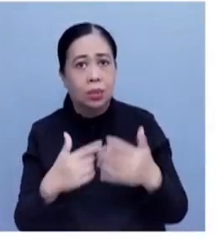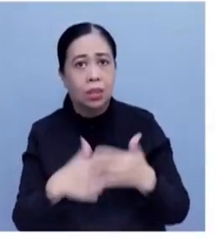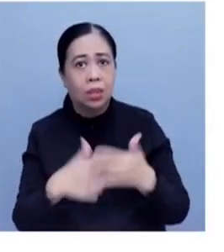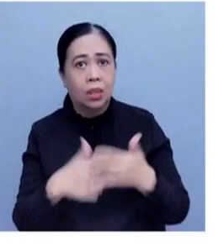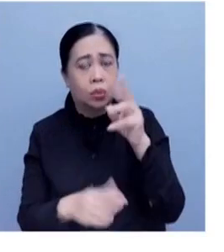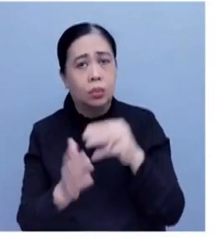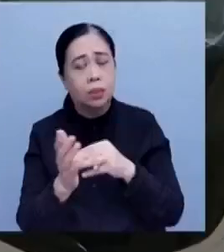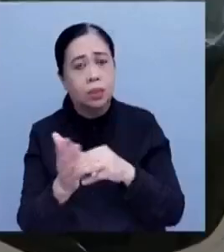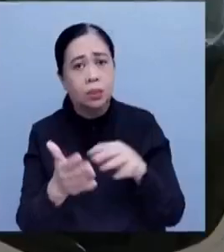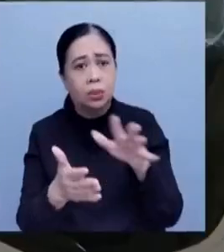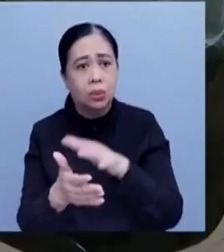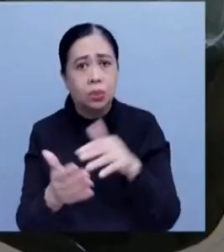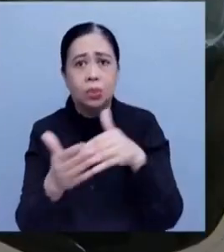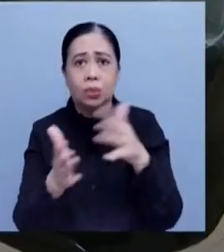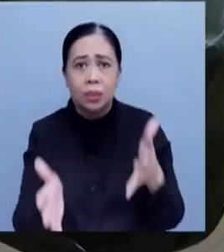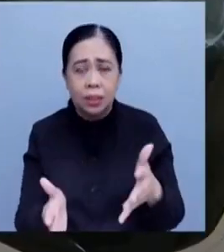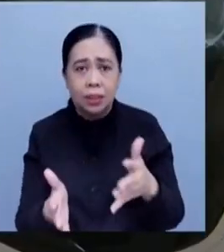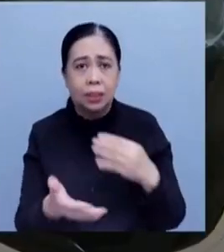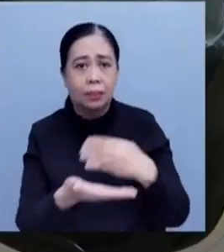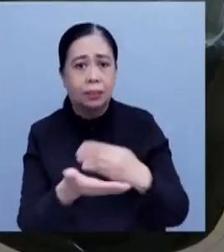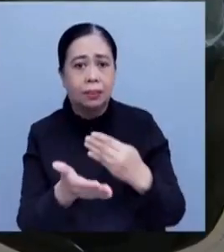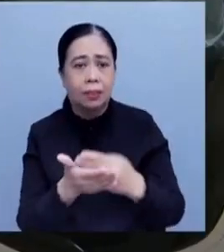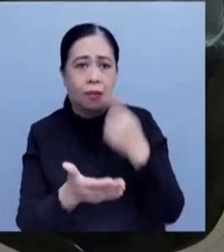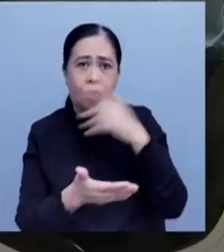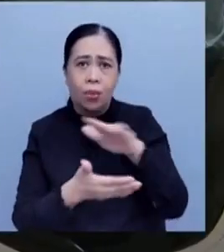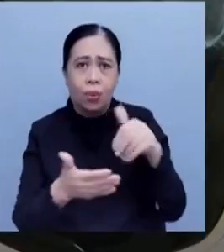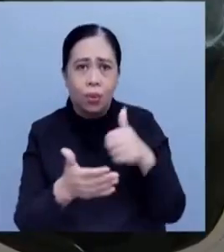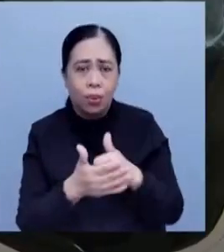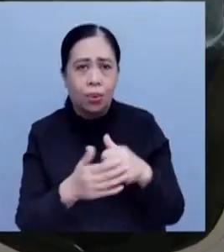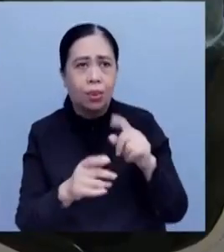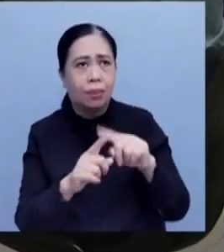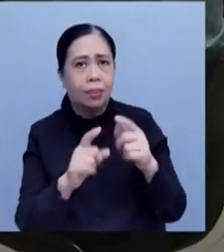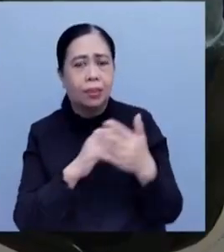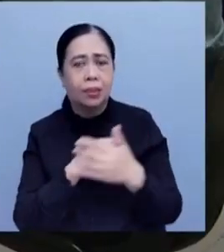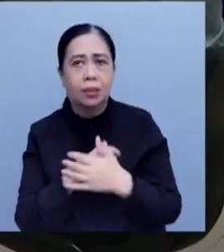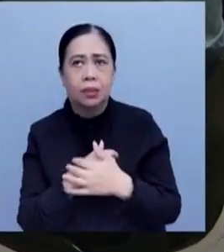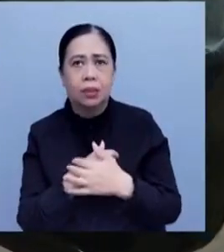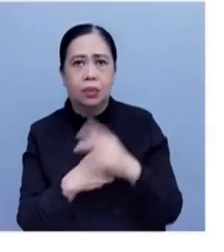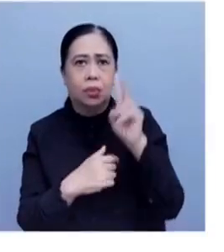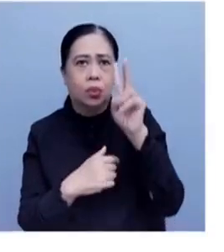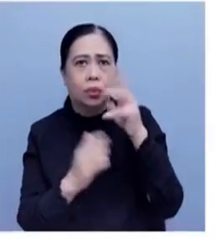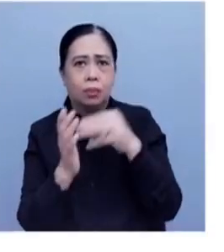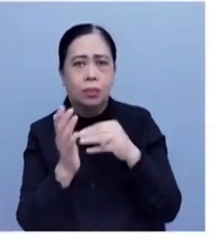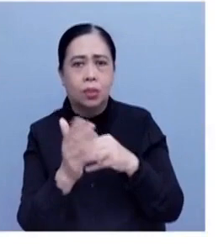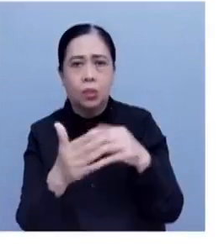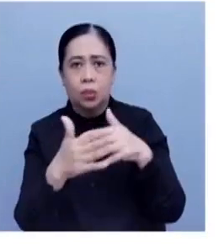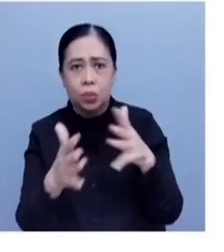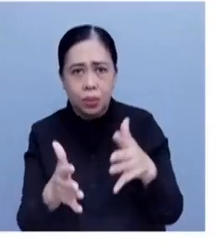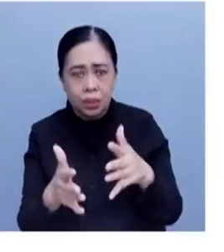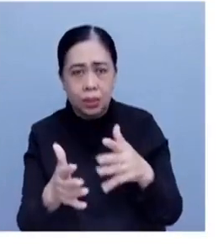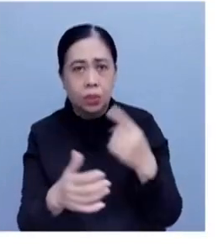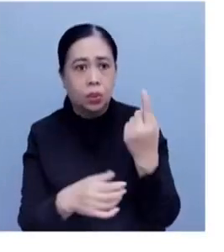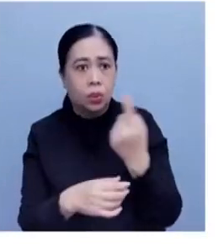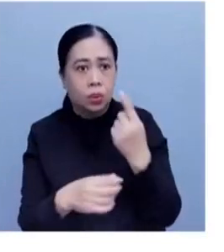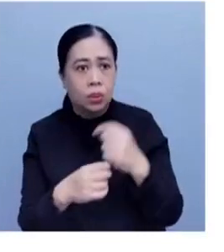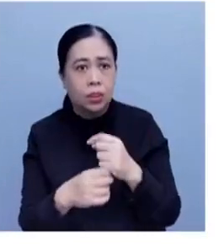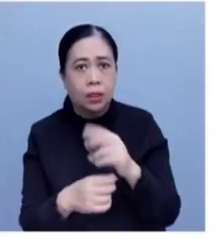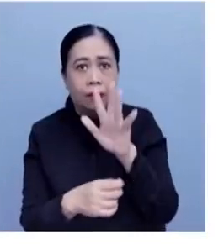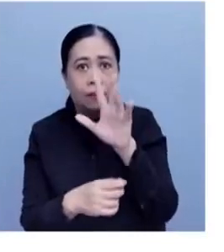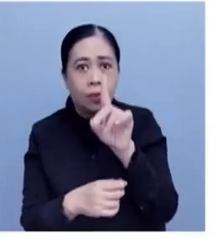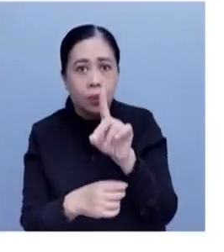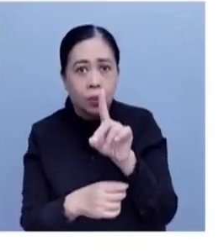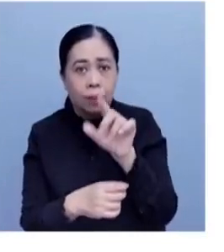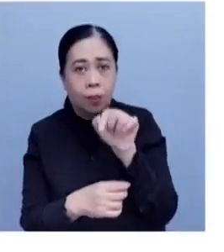million students? Yeah. Because the budget for all the country for 2 million students is only